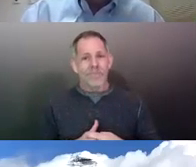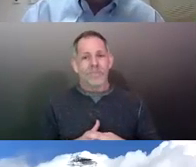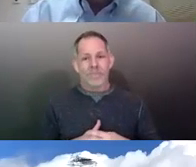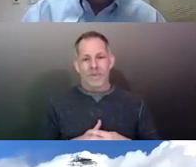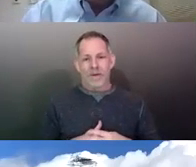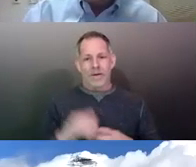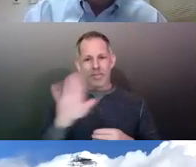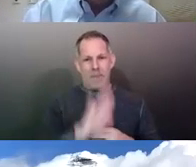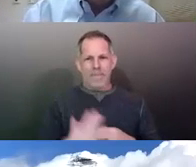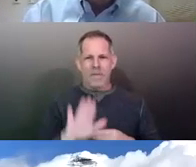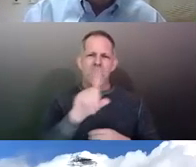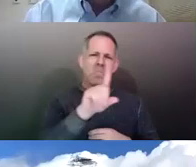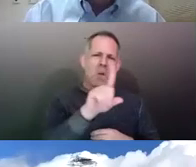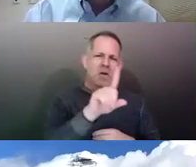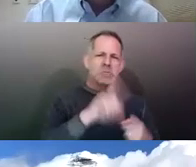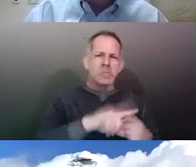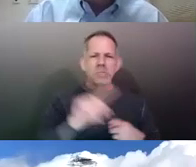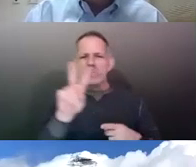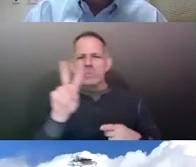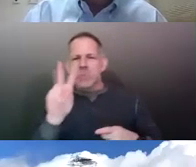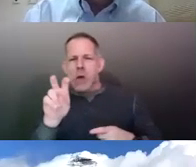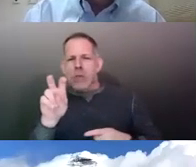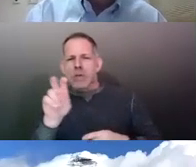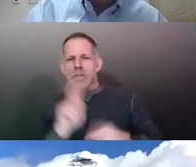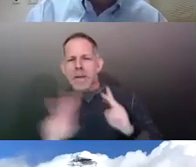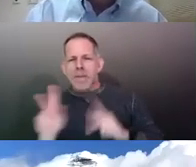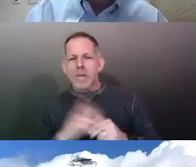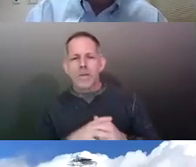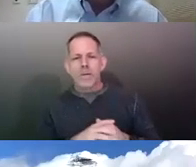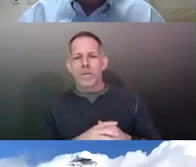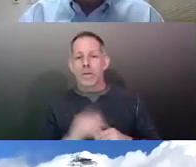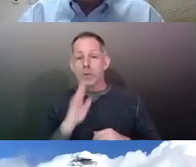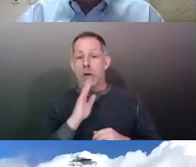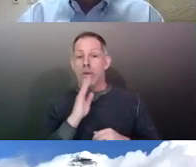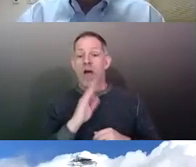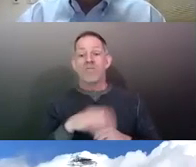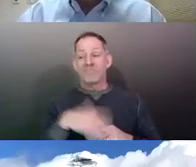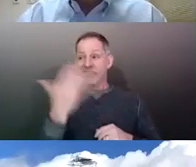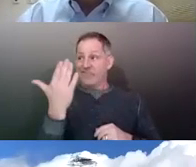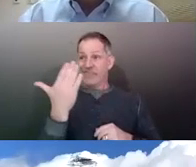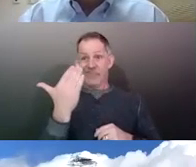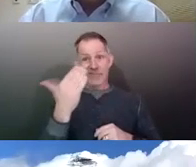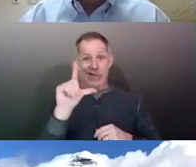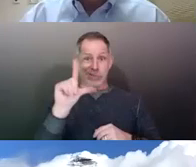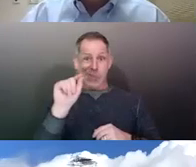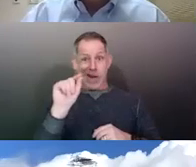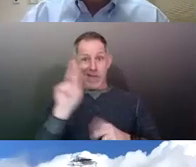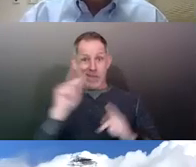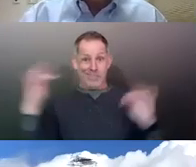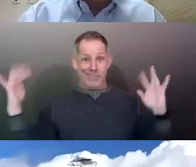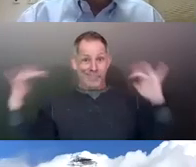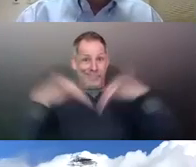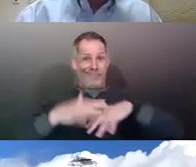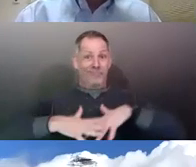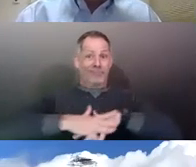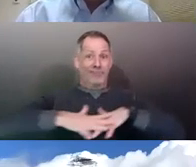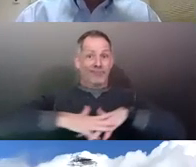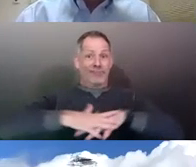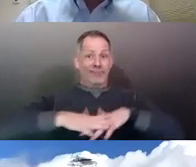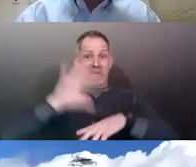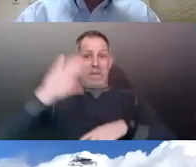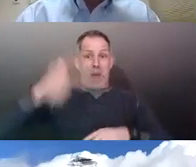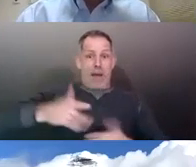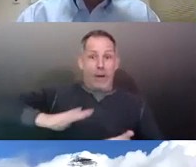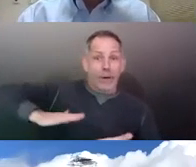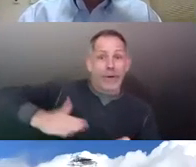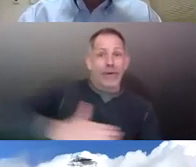but 5, 10, 15 for a barbecue, a birthday party, a holiday. And those are the